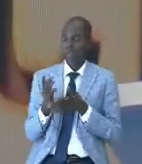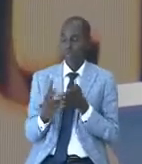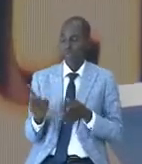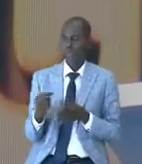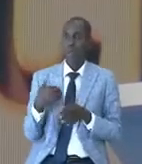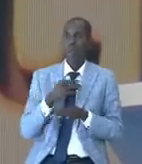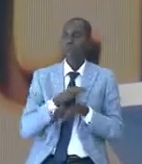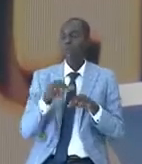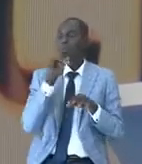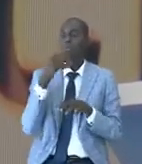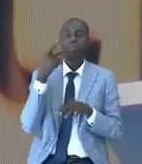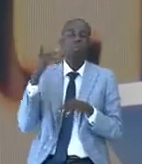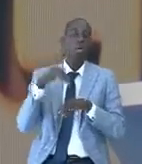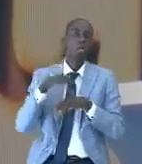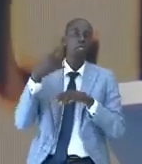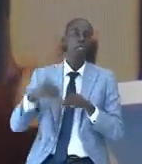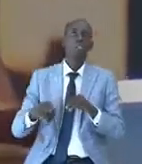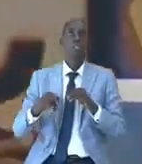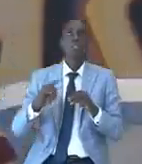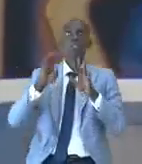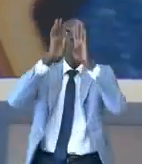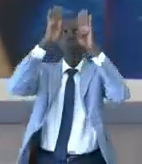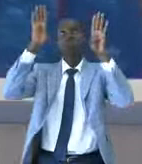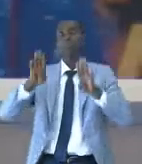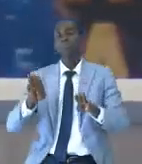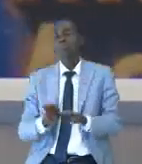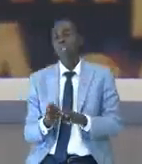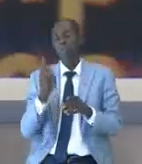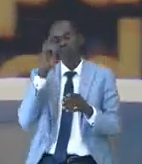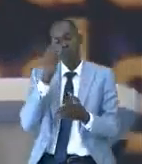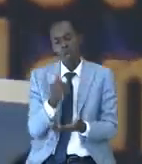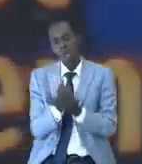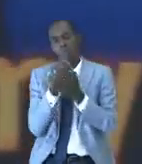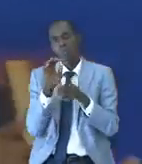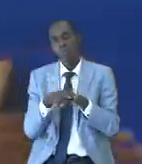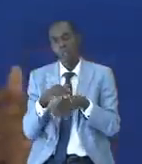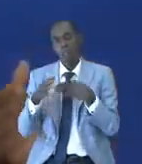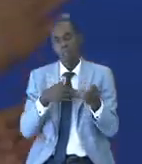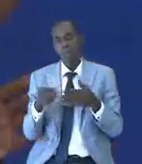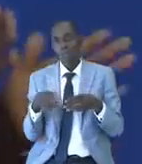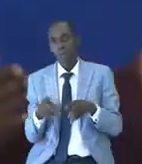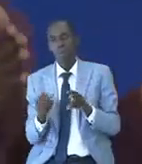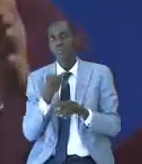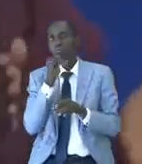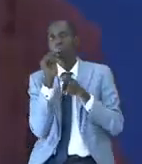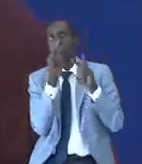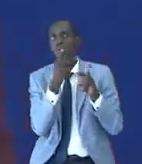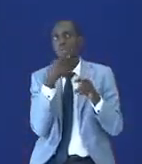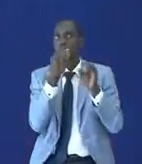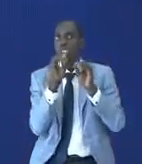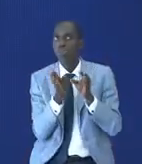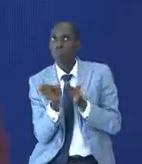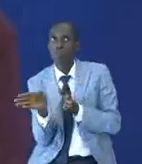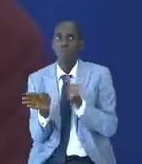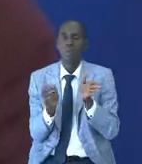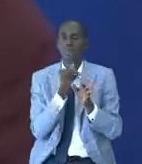road map or the signboard, or we didn't listen to, you know, the thing that guides us and say, this is the way, turn there, turn, and we